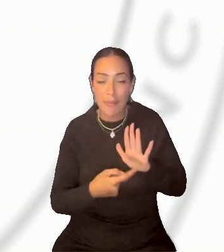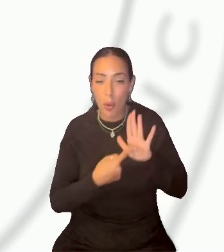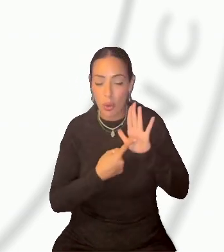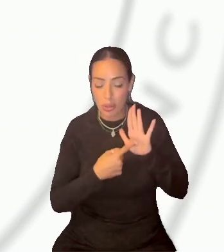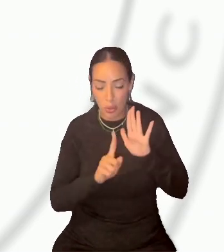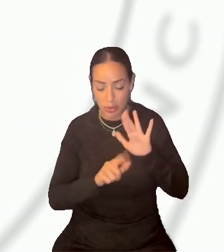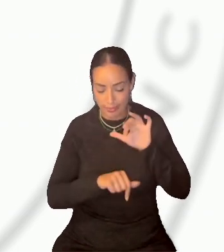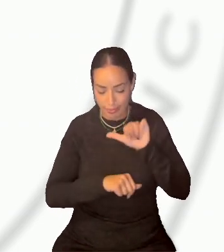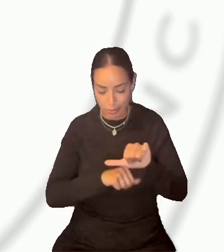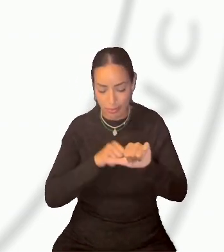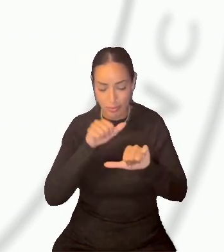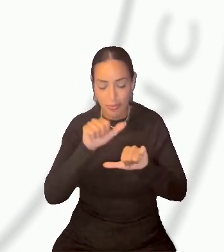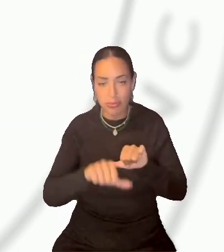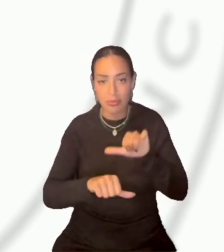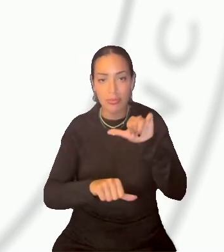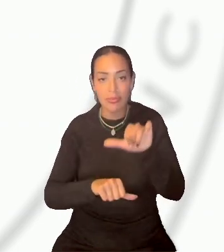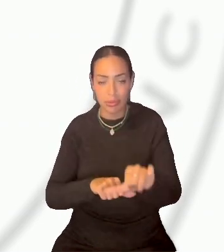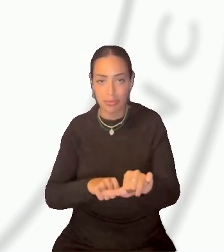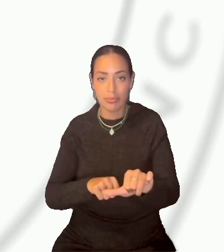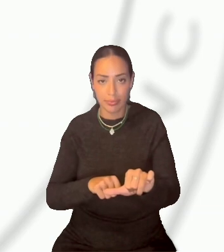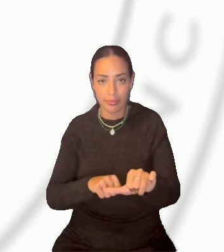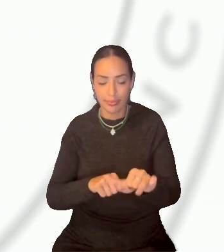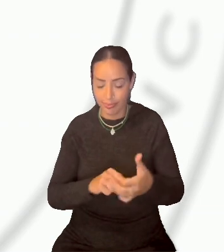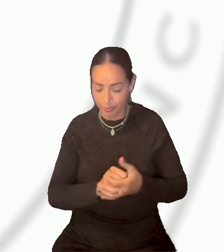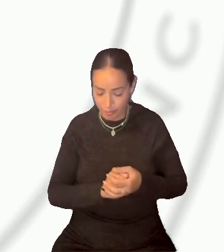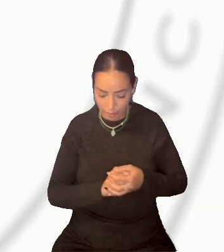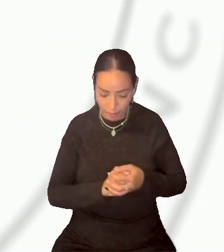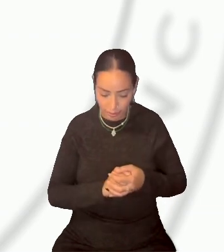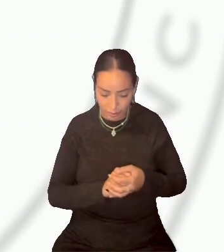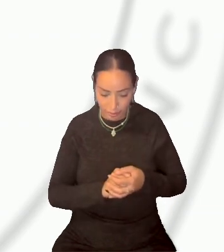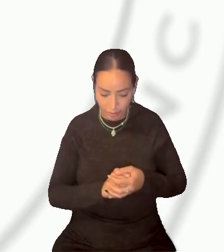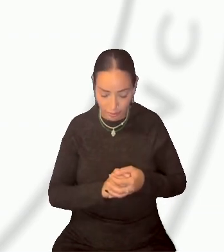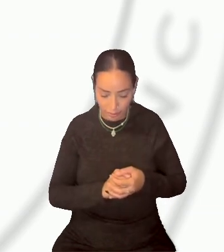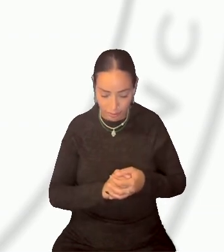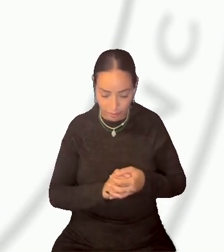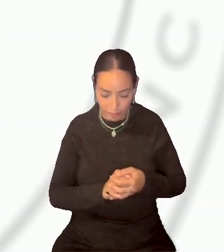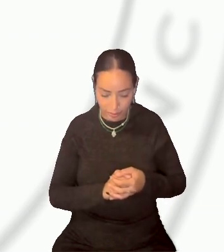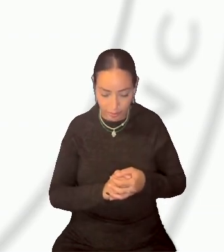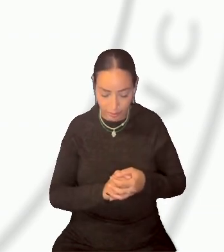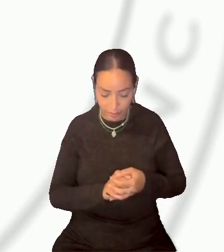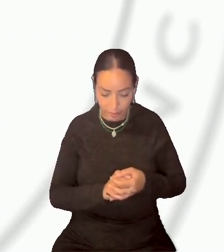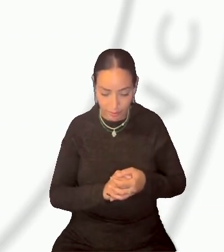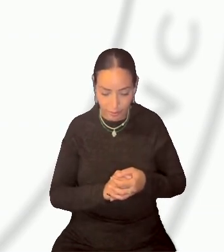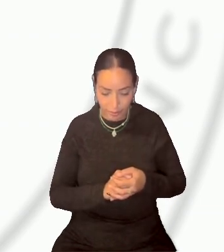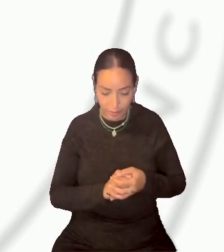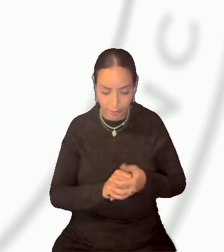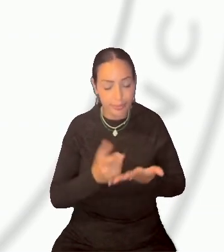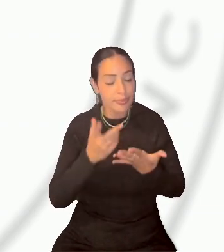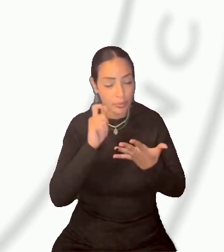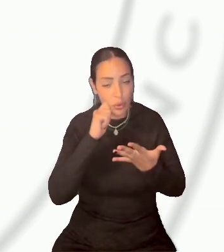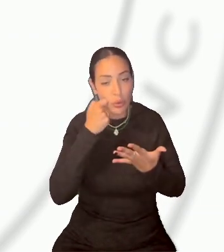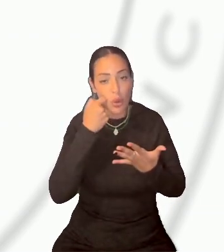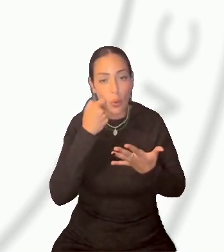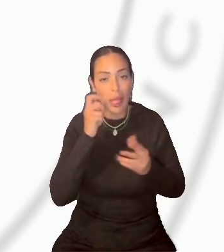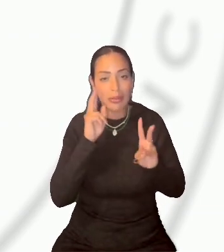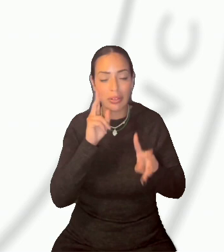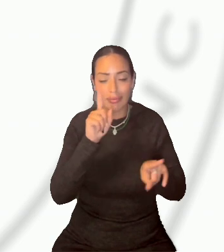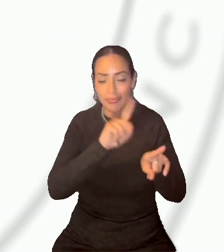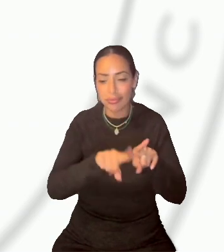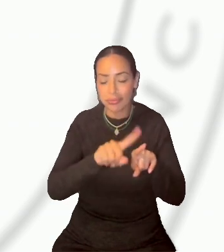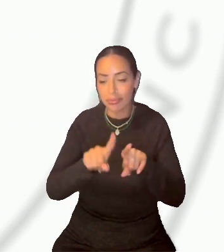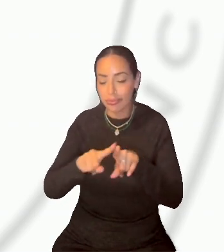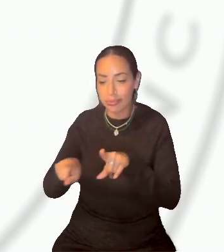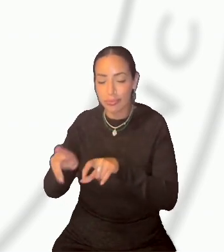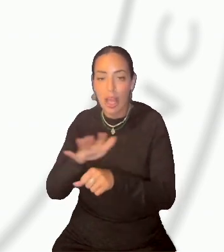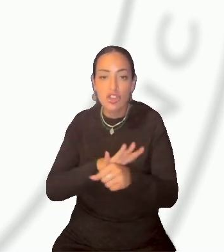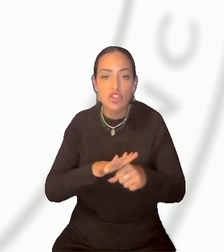stages involved in a notification process. It's important to highlight that you are likely to come across a range of circumstances in the role of